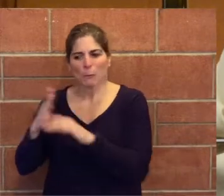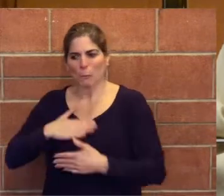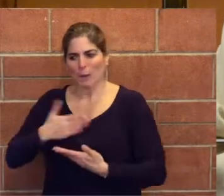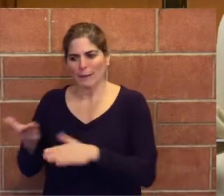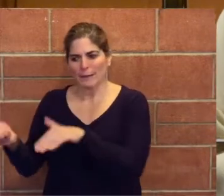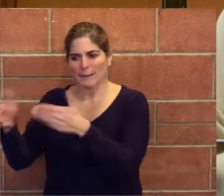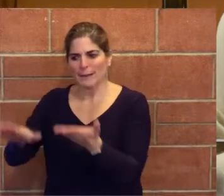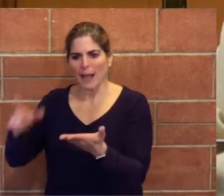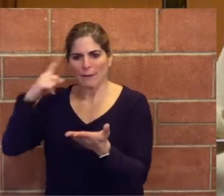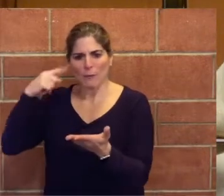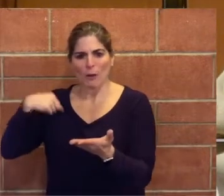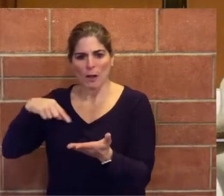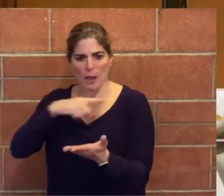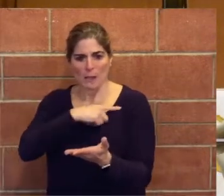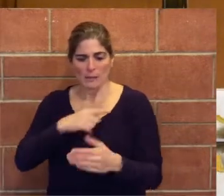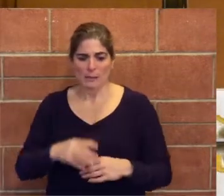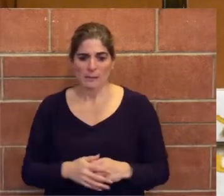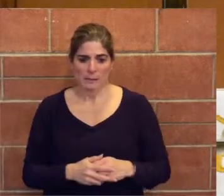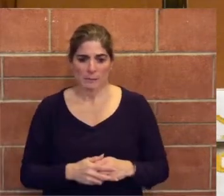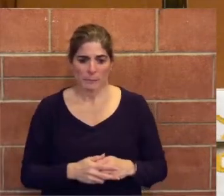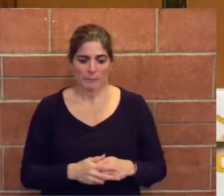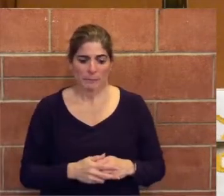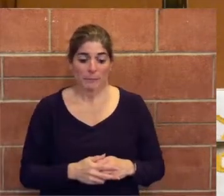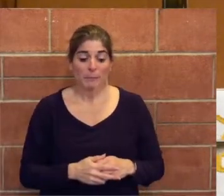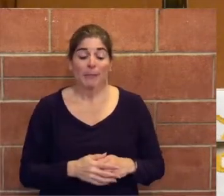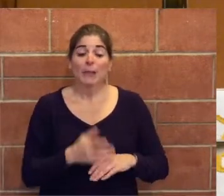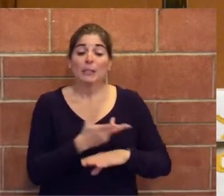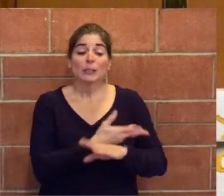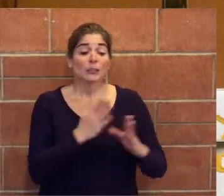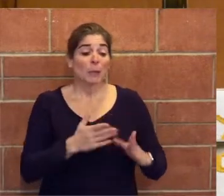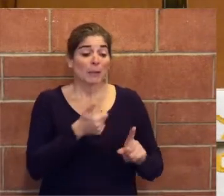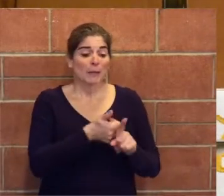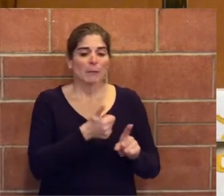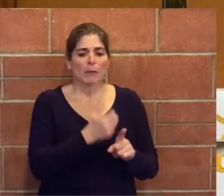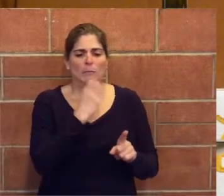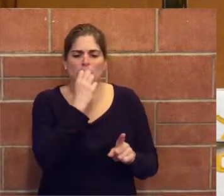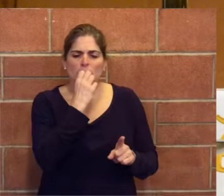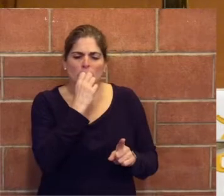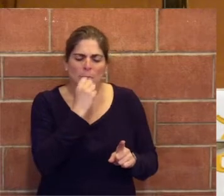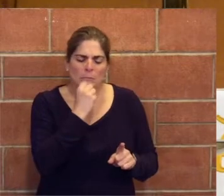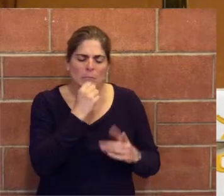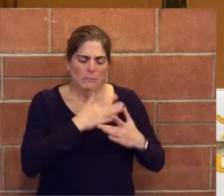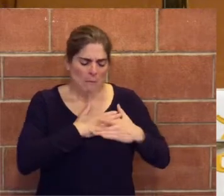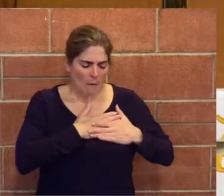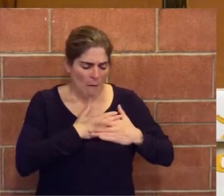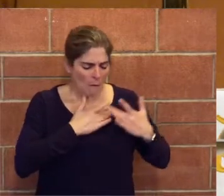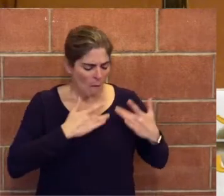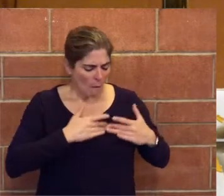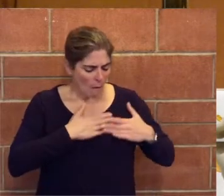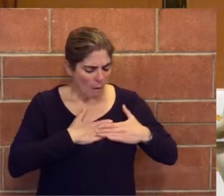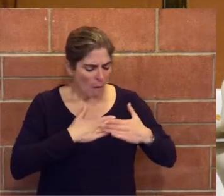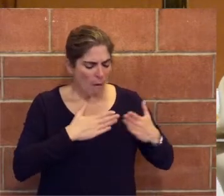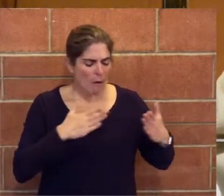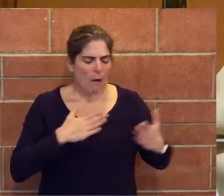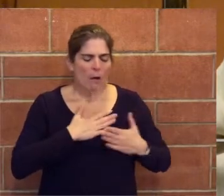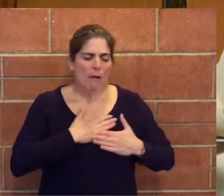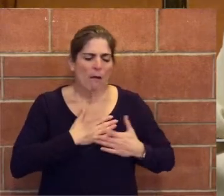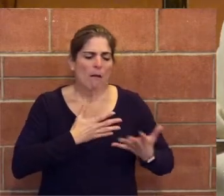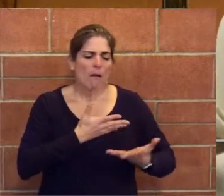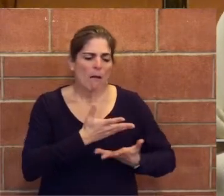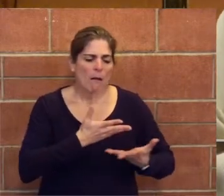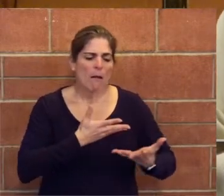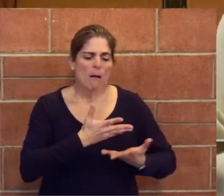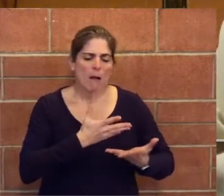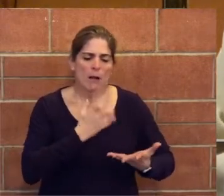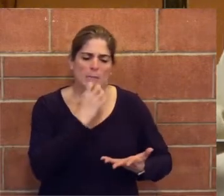The primary prerequisite of the shepherd is compassion. Compassion is that feeling of distress for